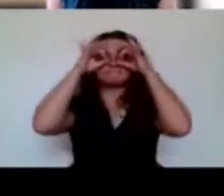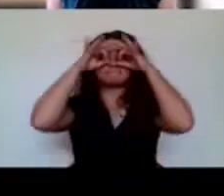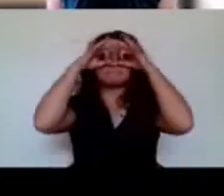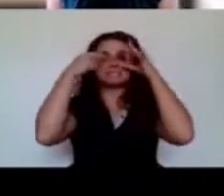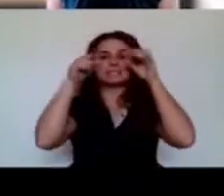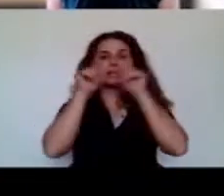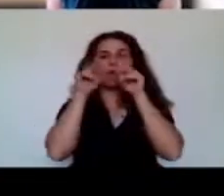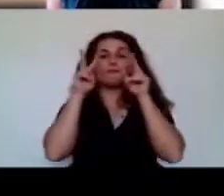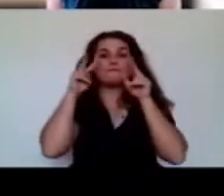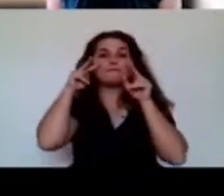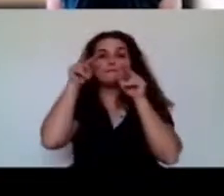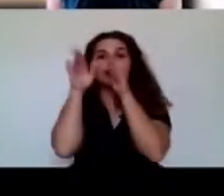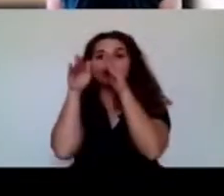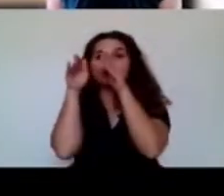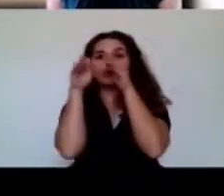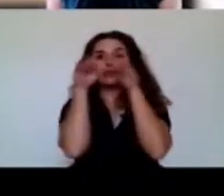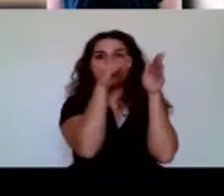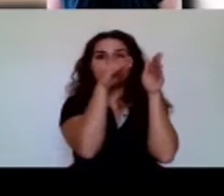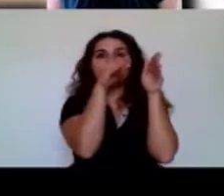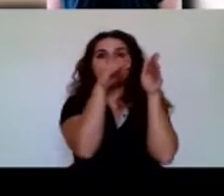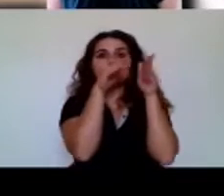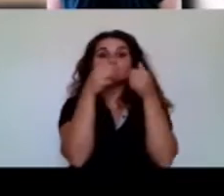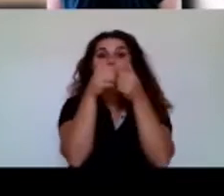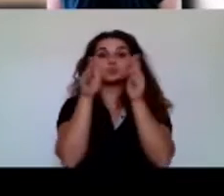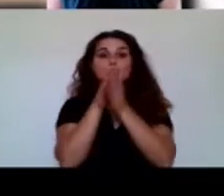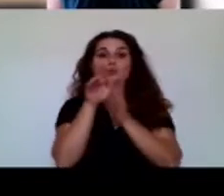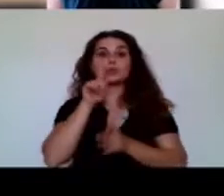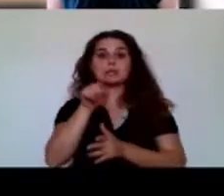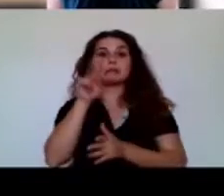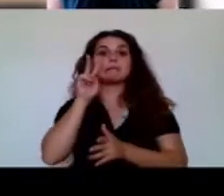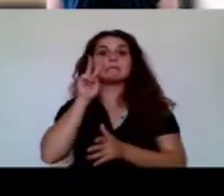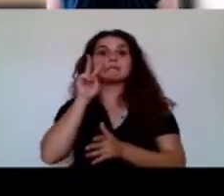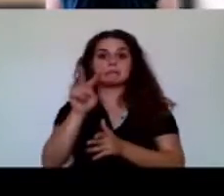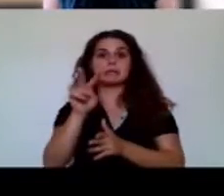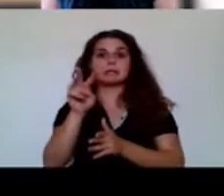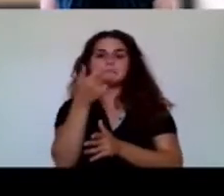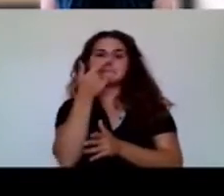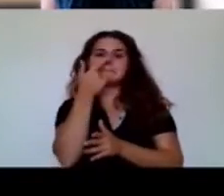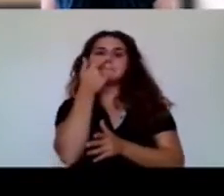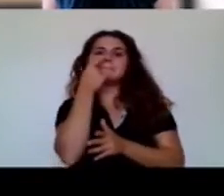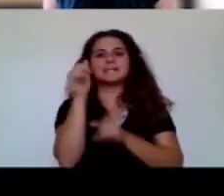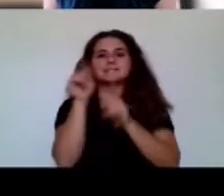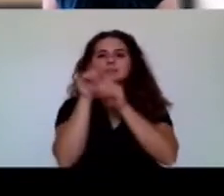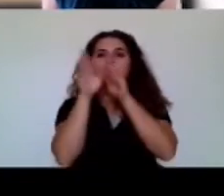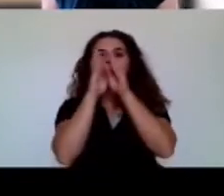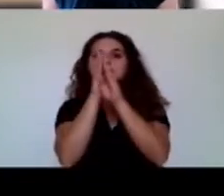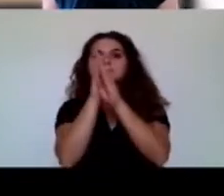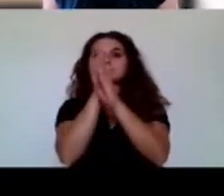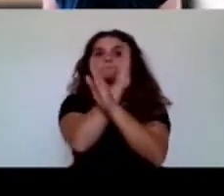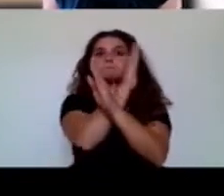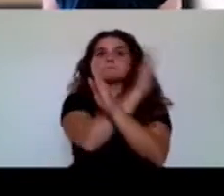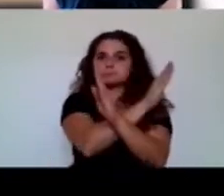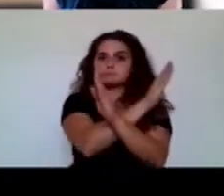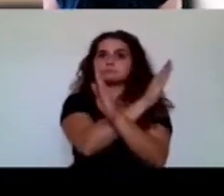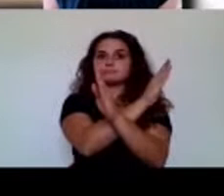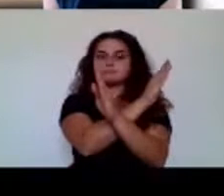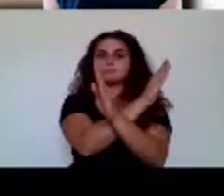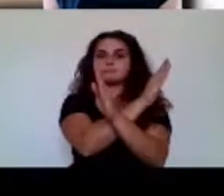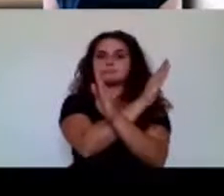shift Bruno's vision. So now everything he sees appears to be to the left of where it actually